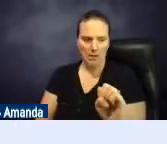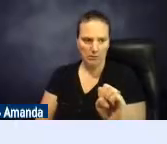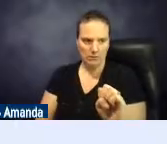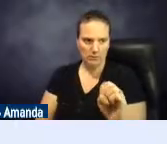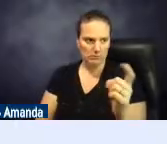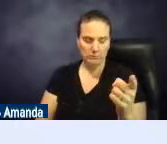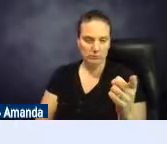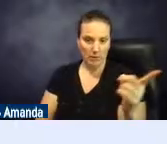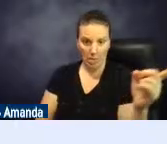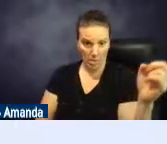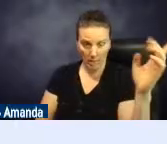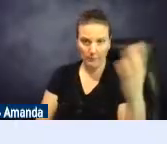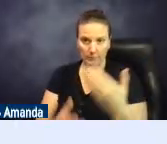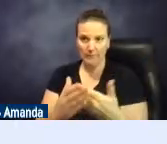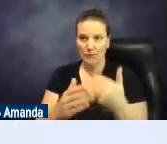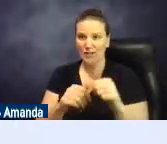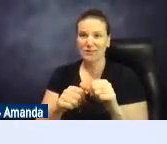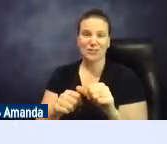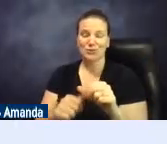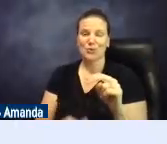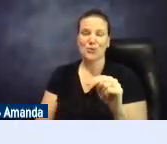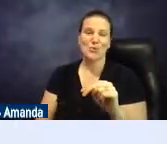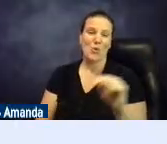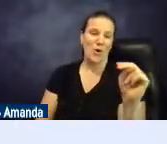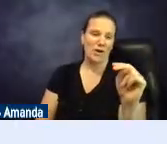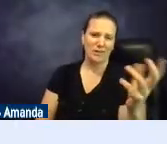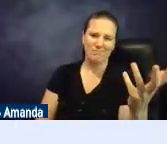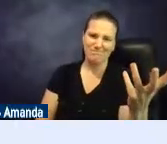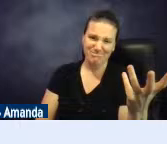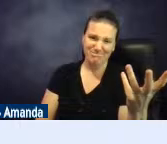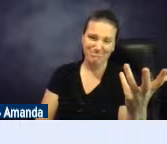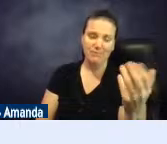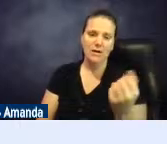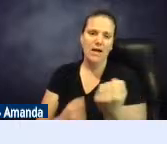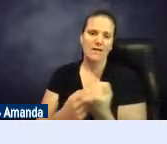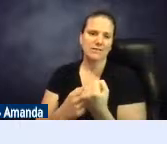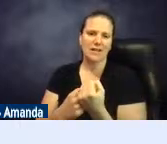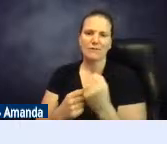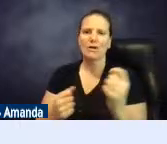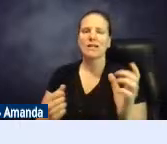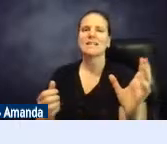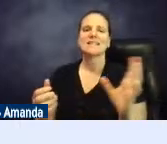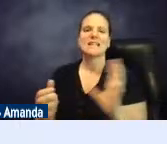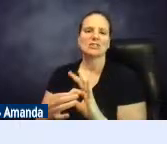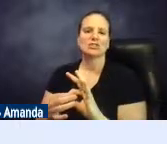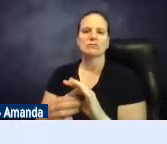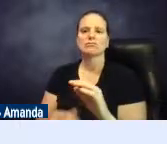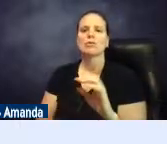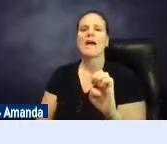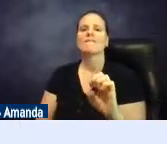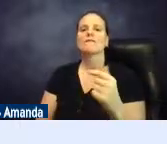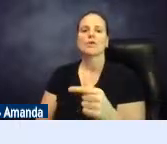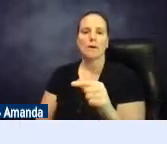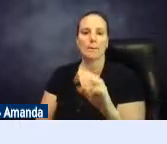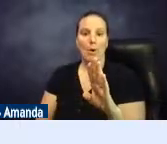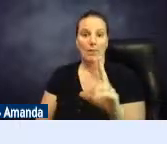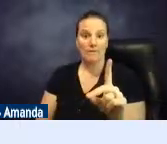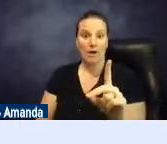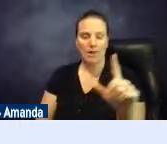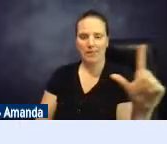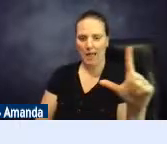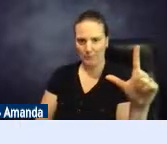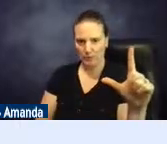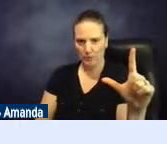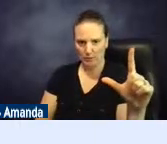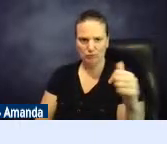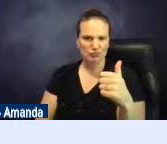you can continue your travels north. And so we're really advocating for a connection all the way up to Evergreen Boulevard and the library and the transit